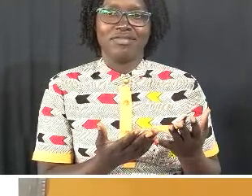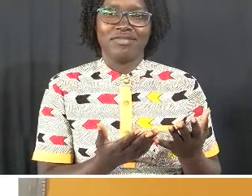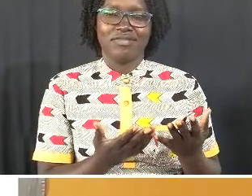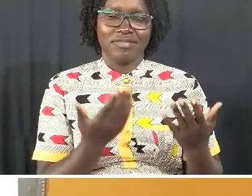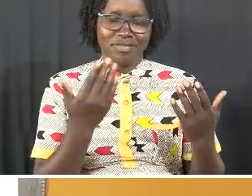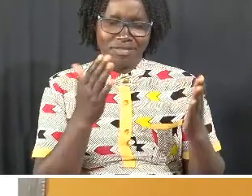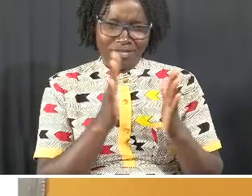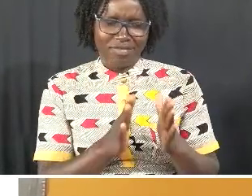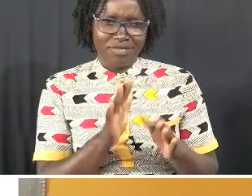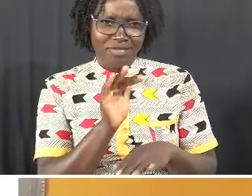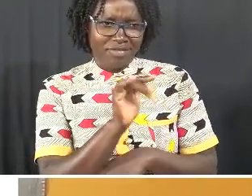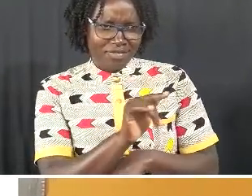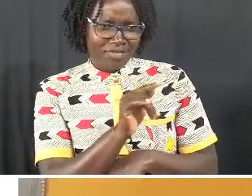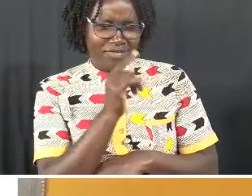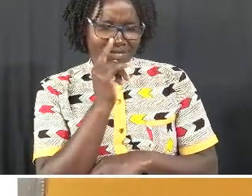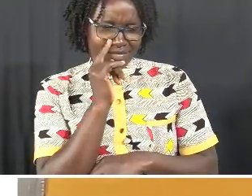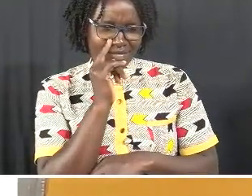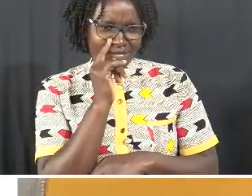person asked me,